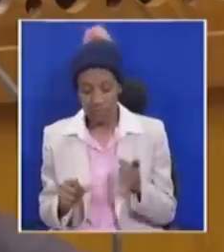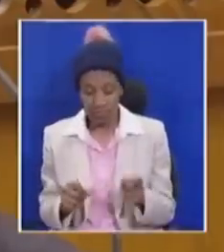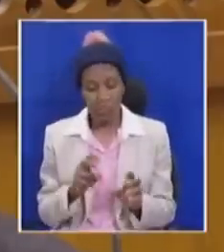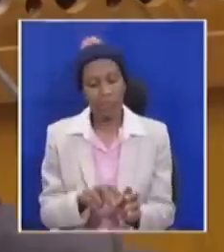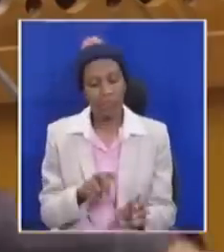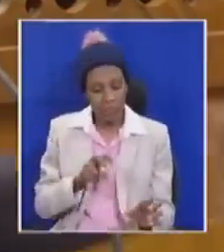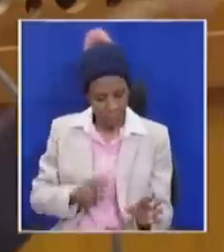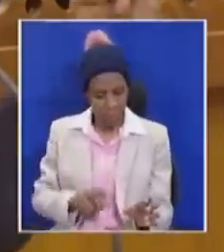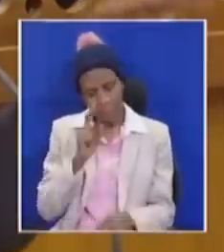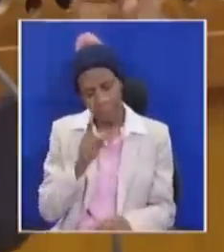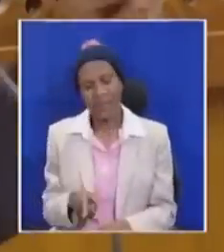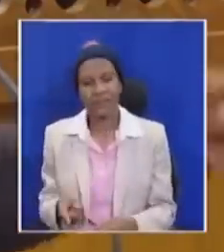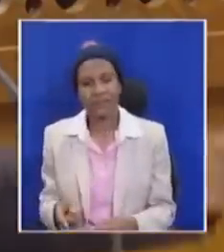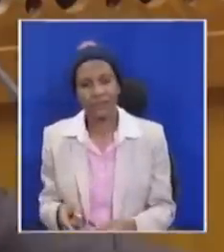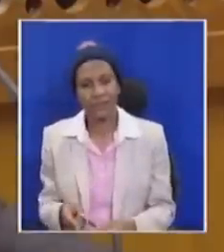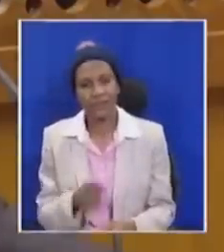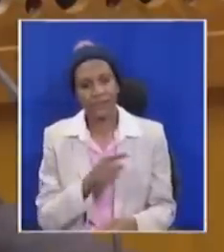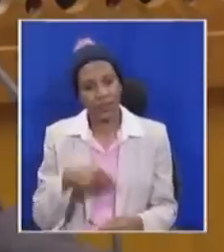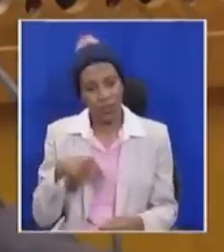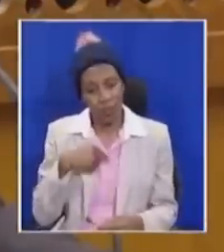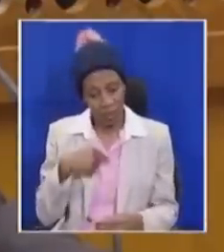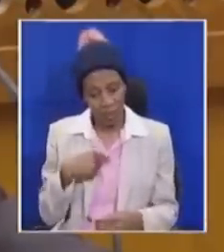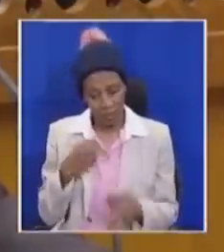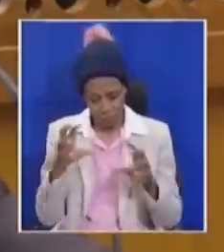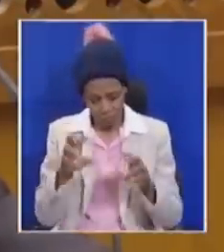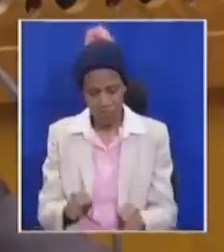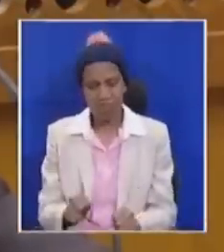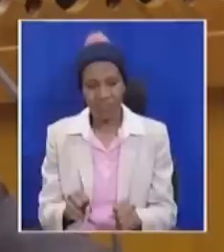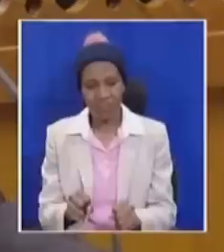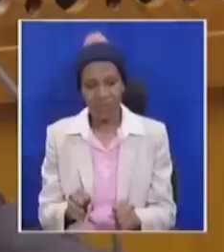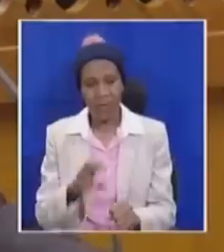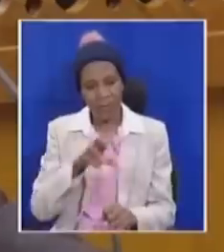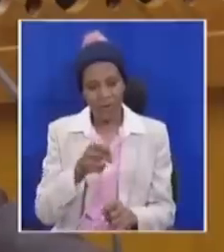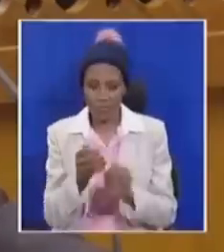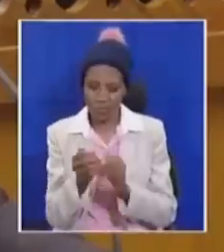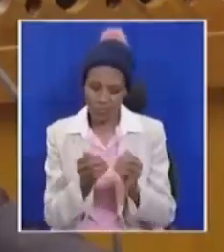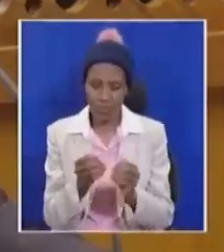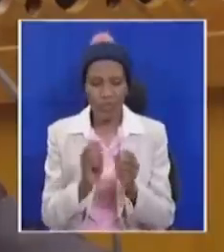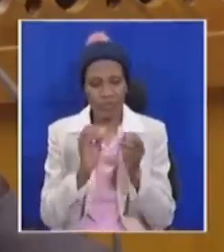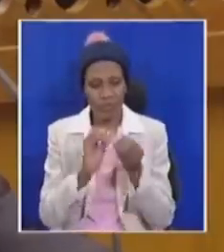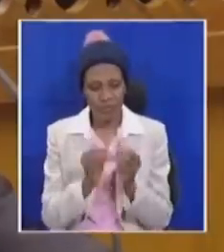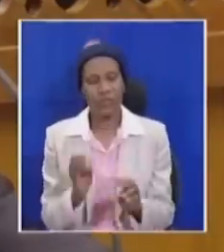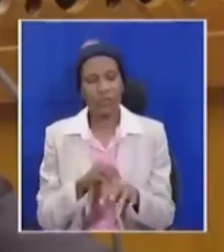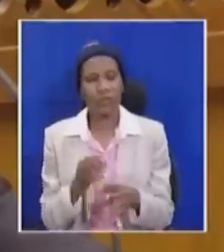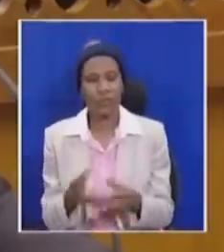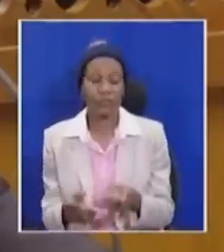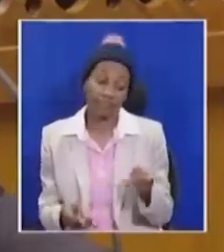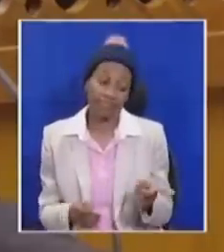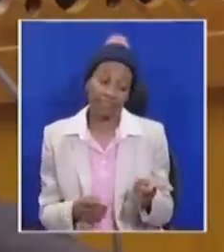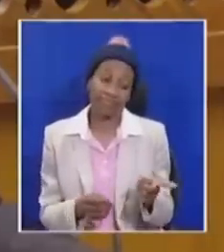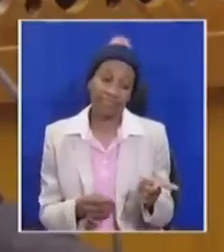aside so that we try and fix this thing. And the Premier